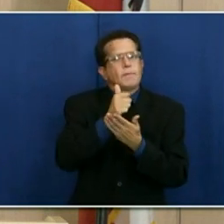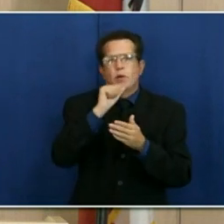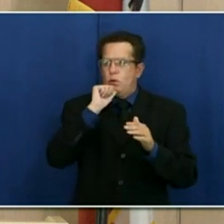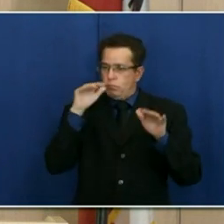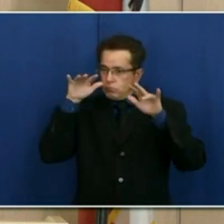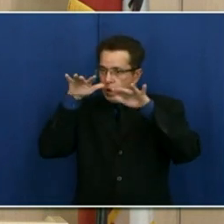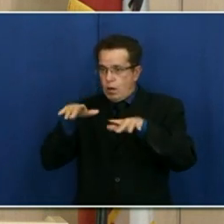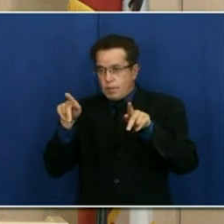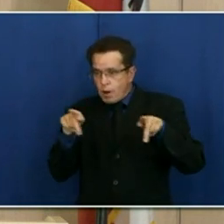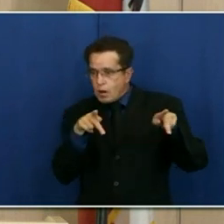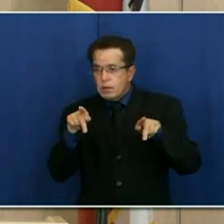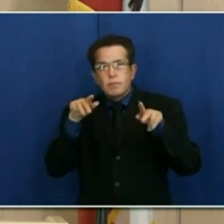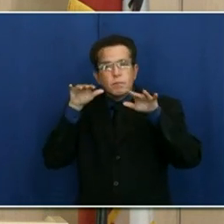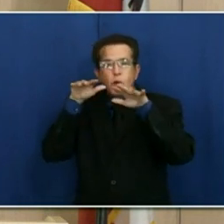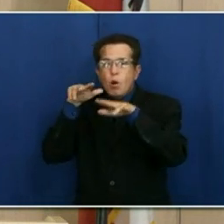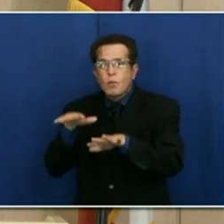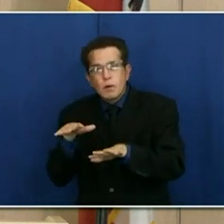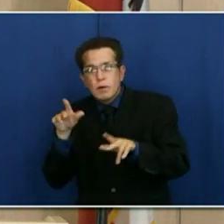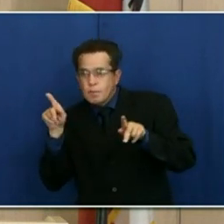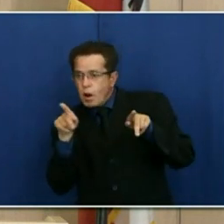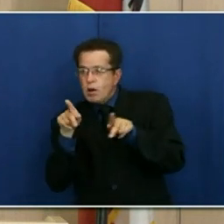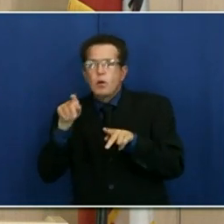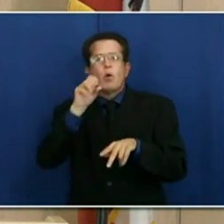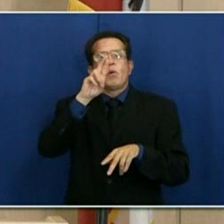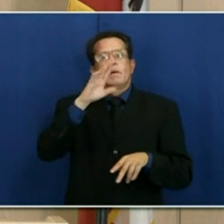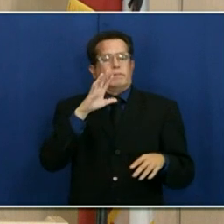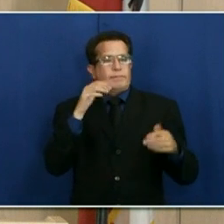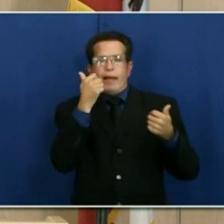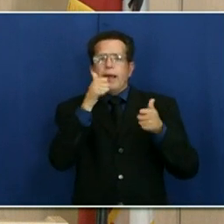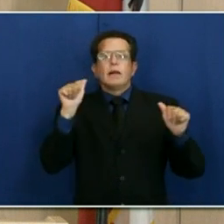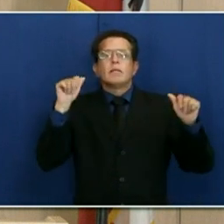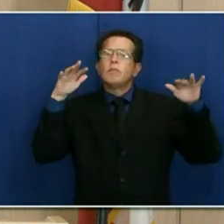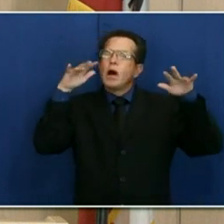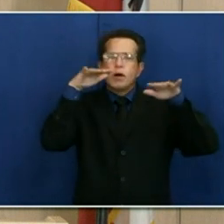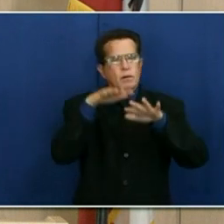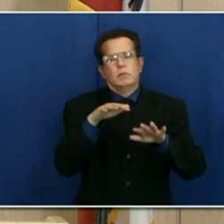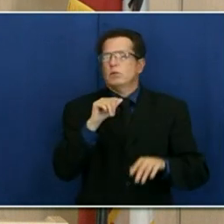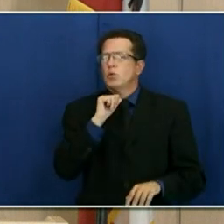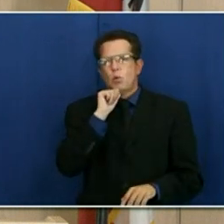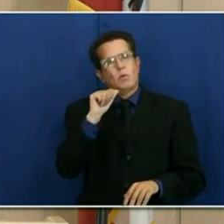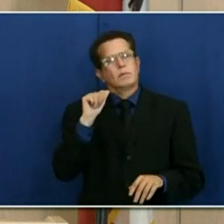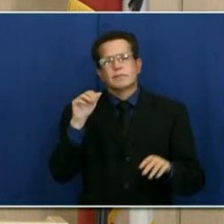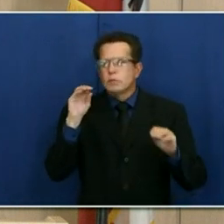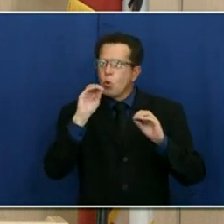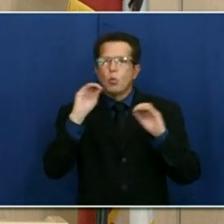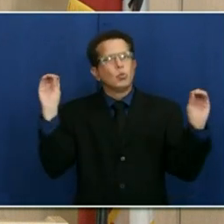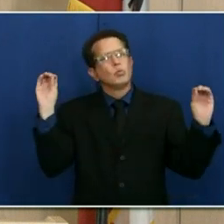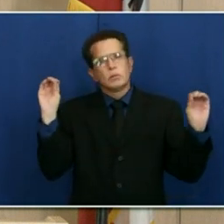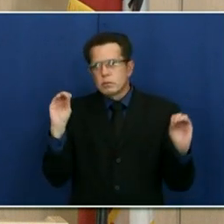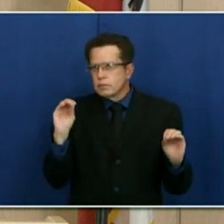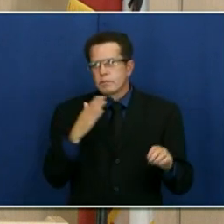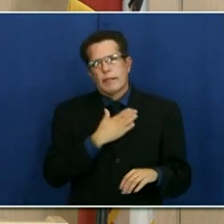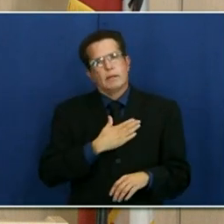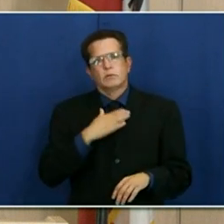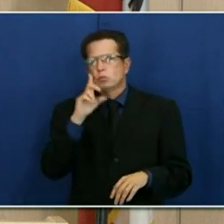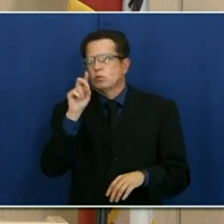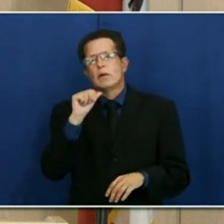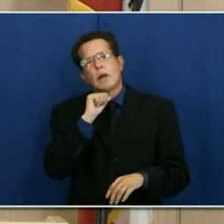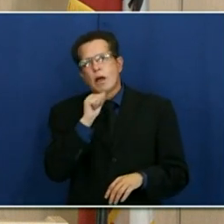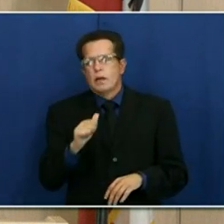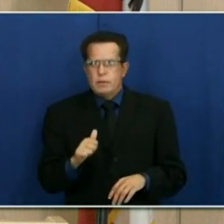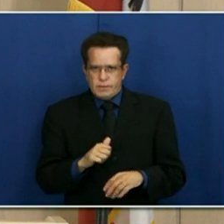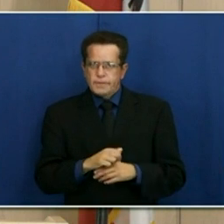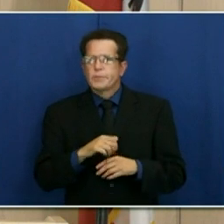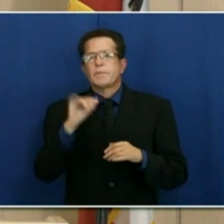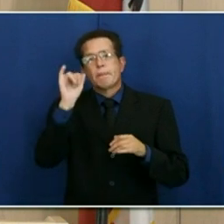be organized or informal gatherings in indoor settings. And in particular, we're asking businesses to please work allow